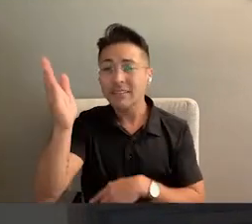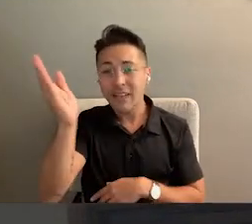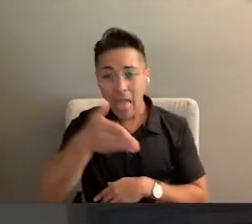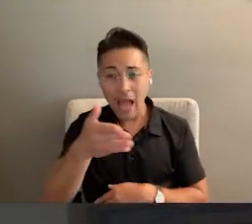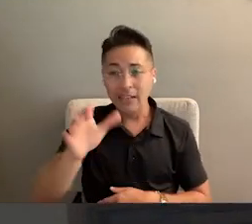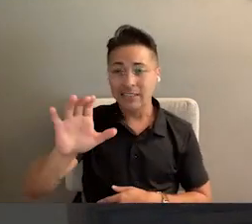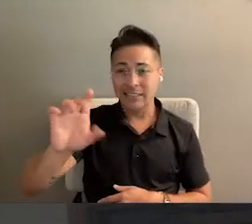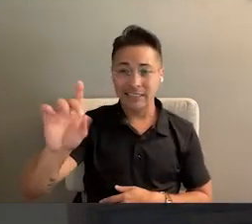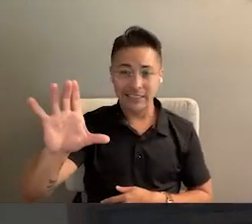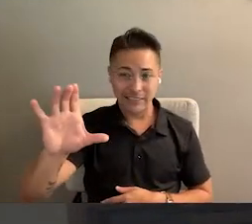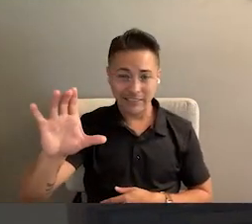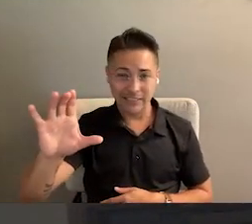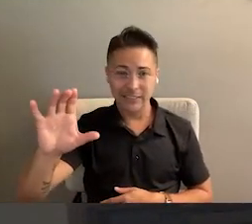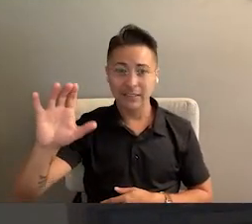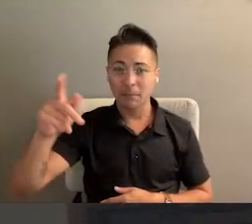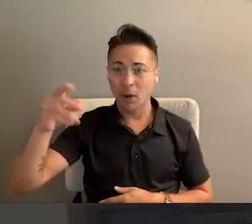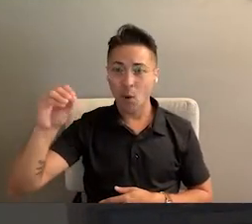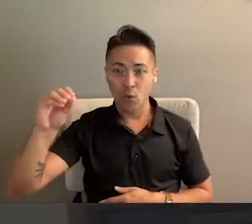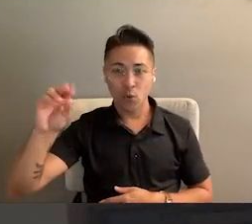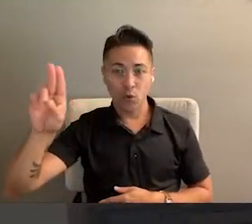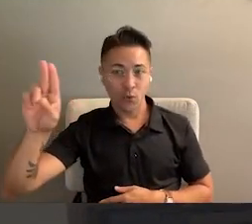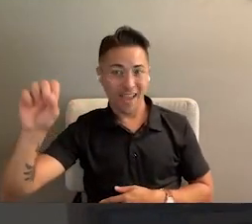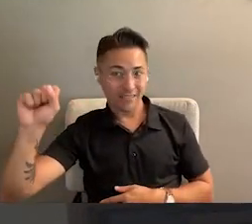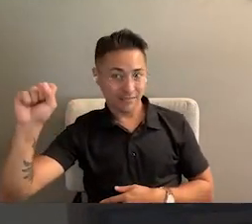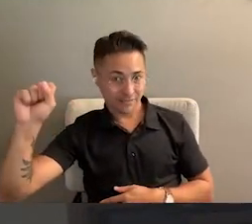that's apdcares.org